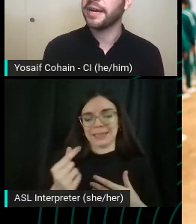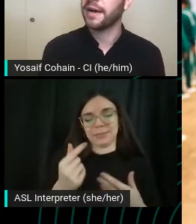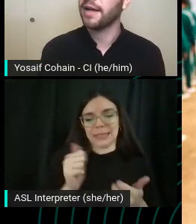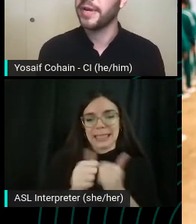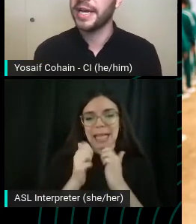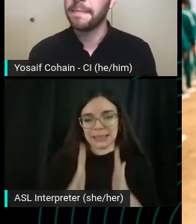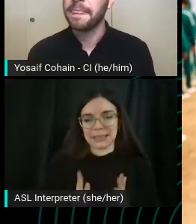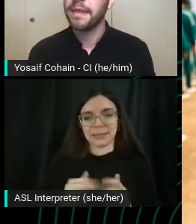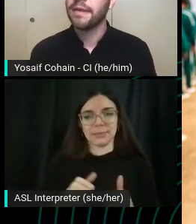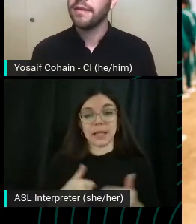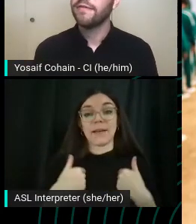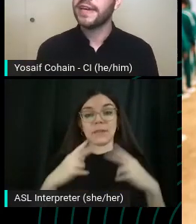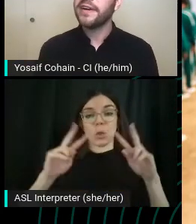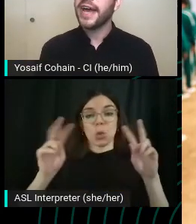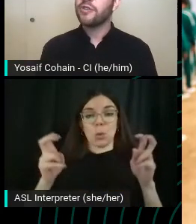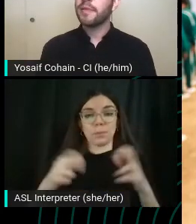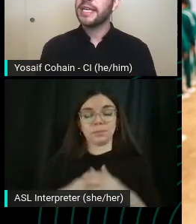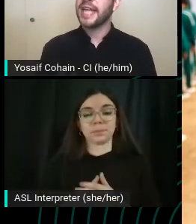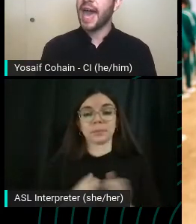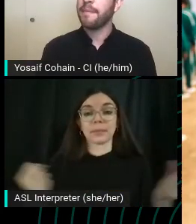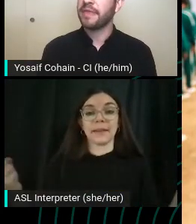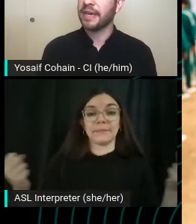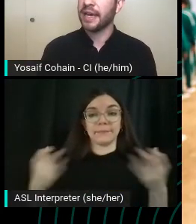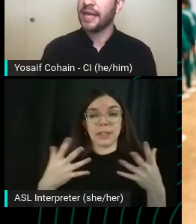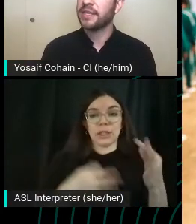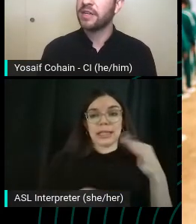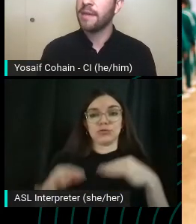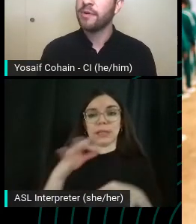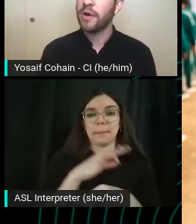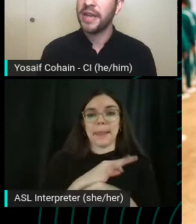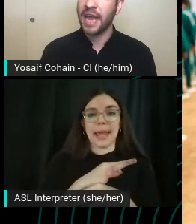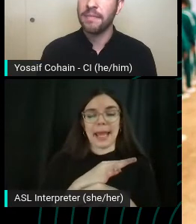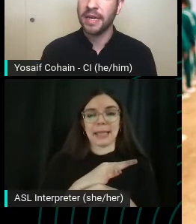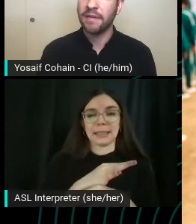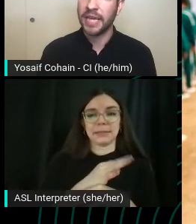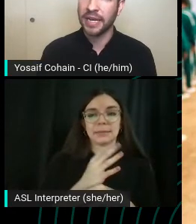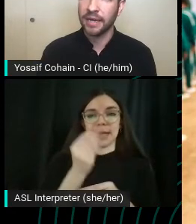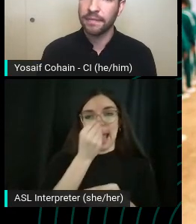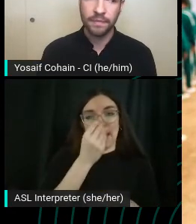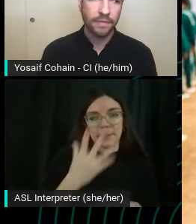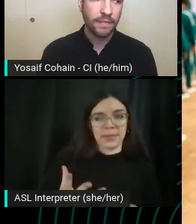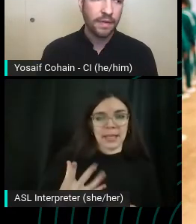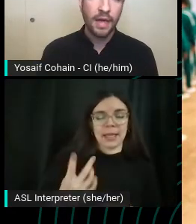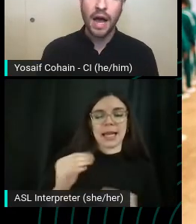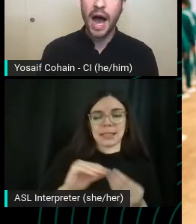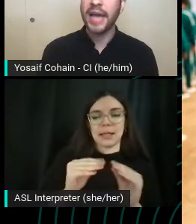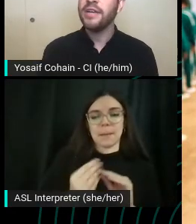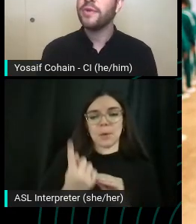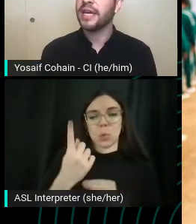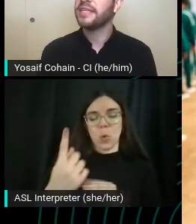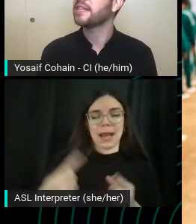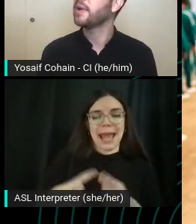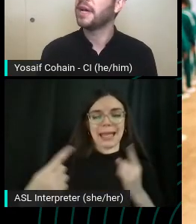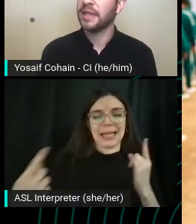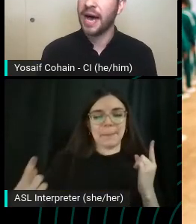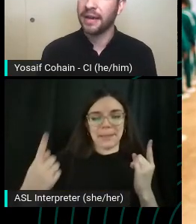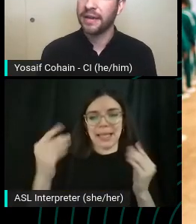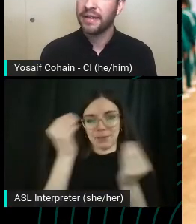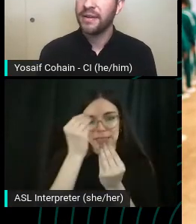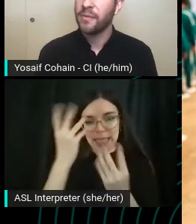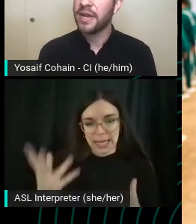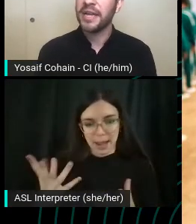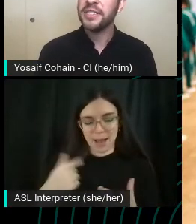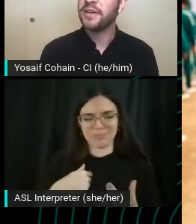quote here. I'll read it. "Fear has replaced apathy as the #1 enemy of data." I can relate to this one a